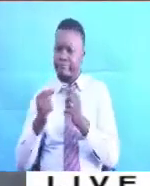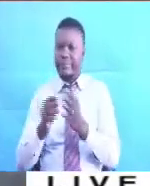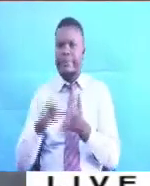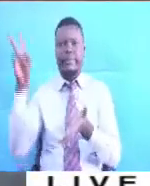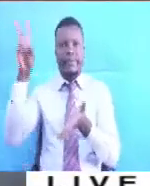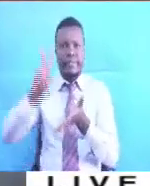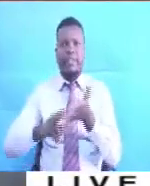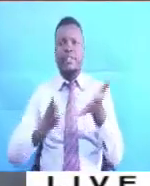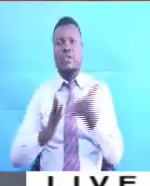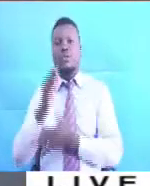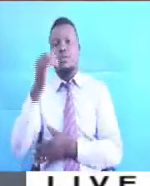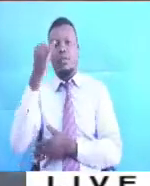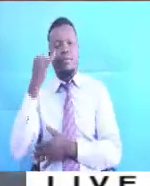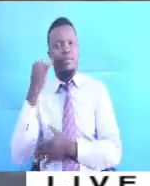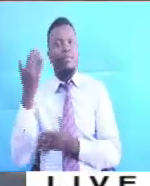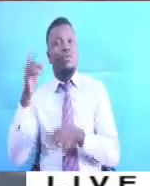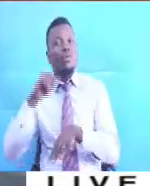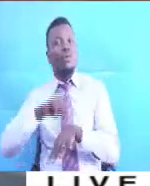date.